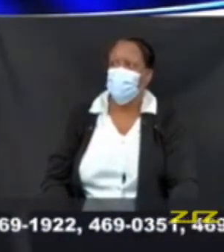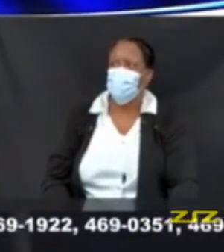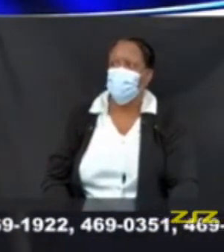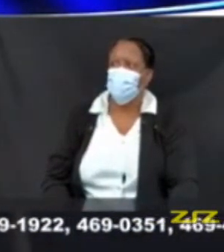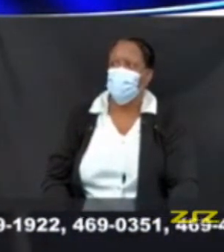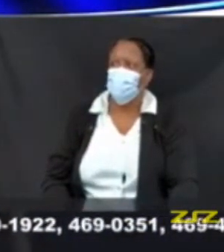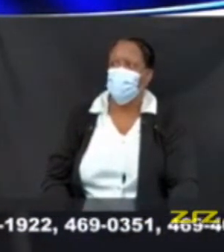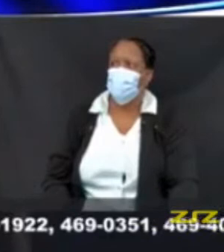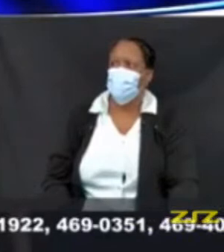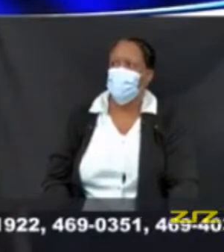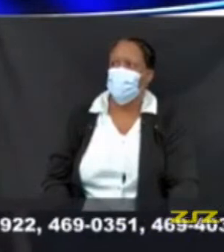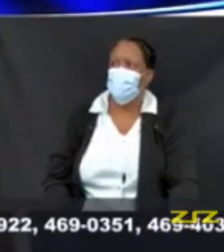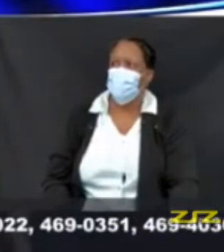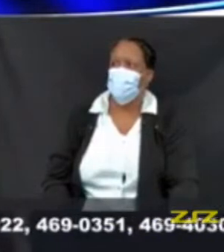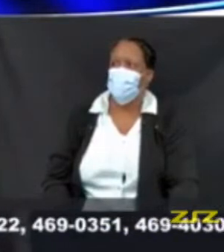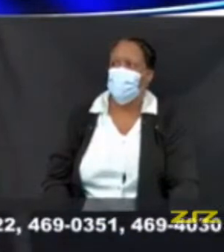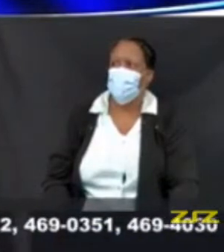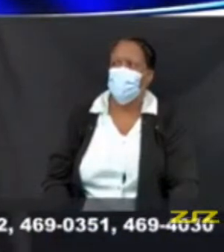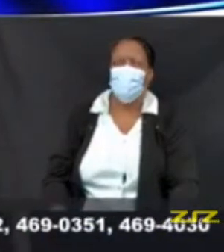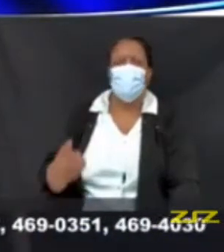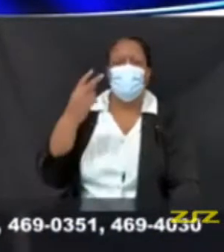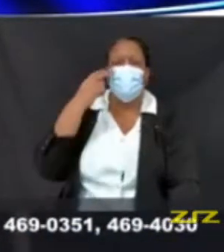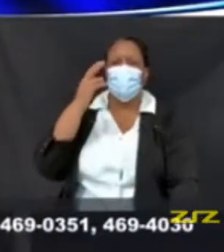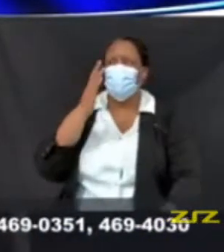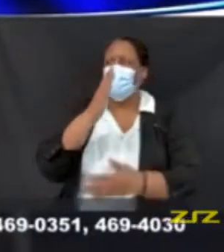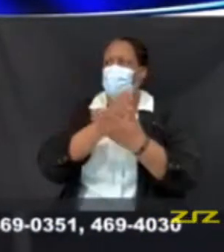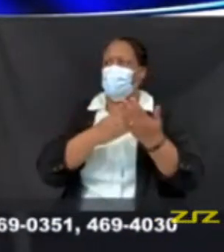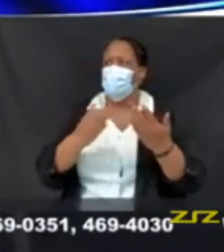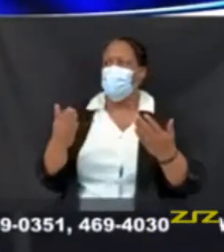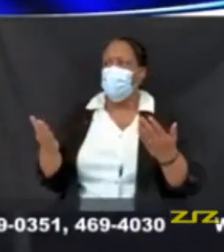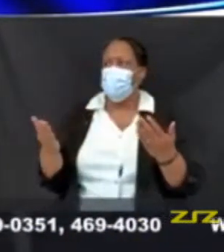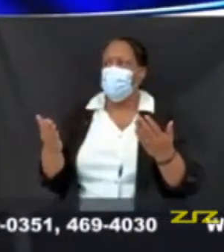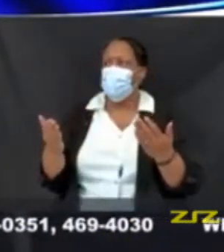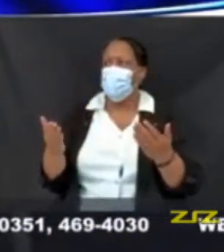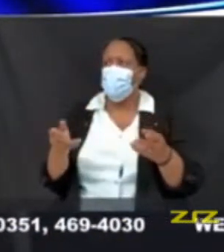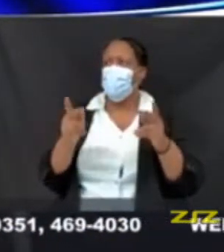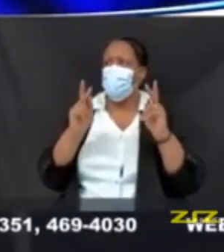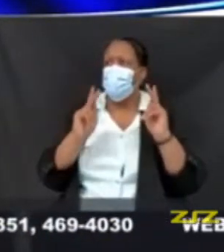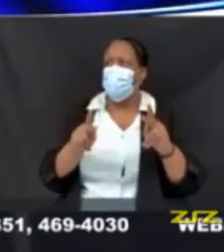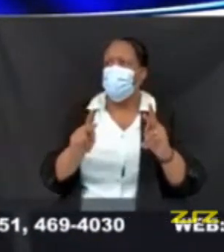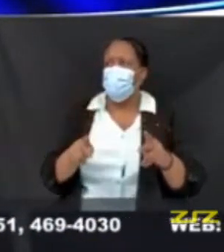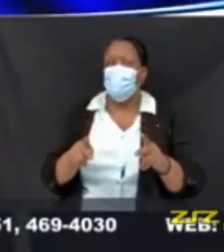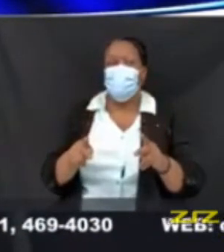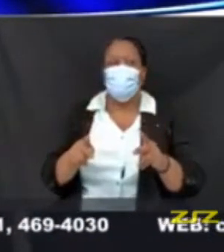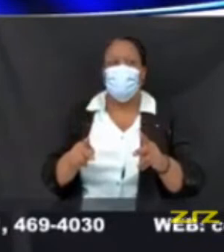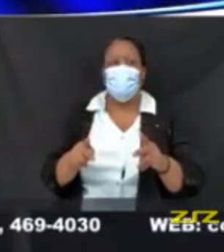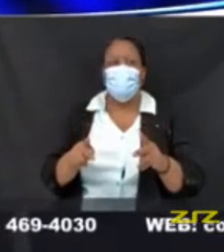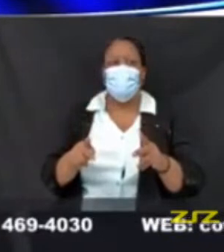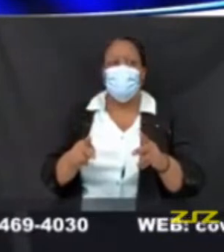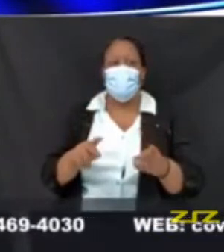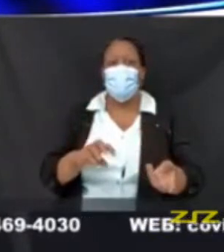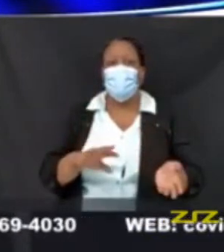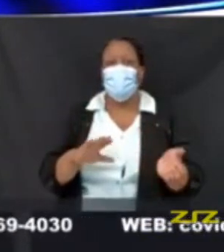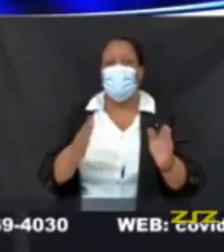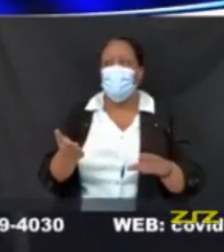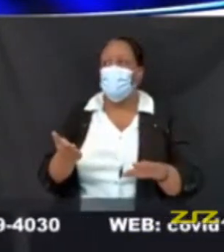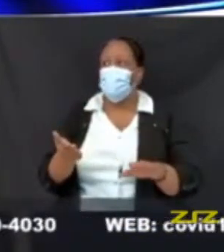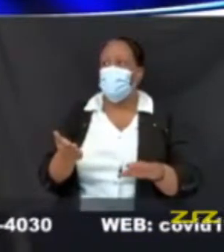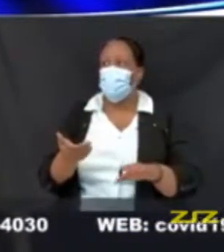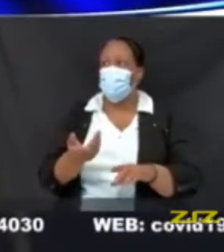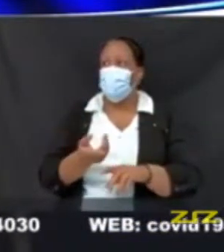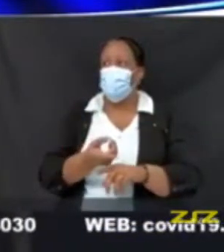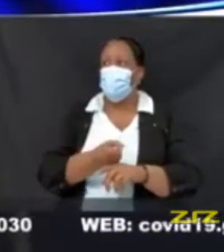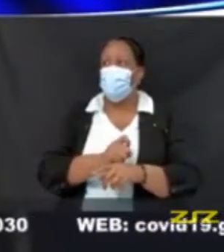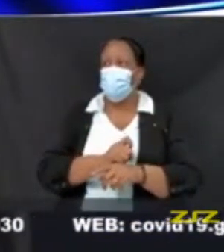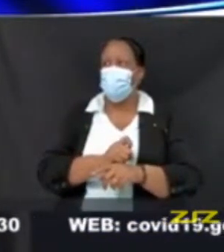dead on occasions. We hear so much about blood clots being associated with the vaccine. What are some of the signs that